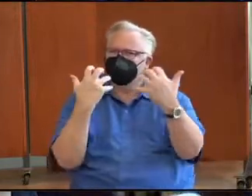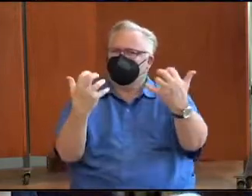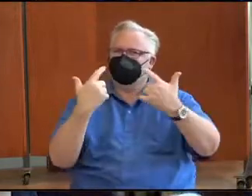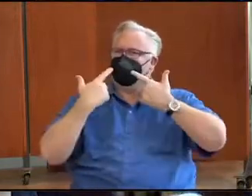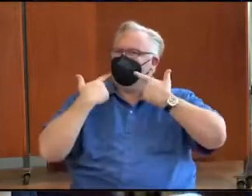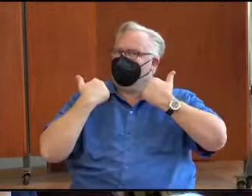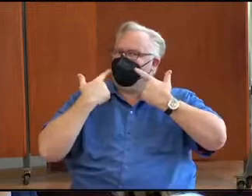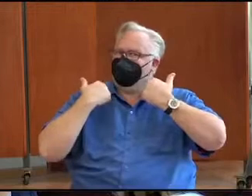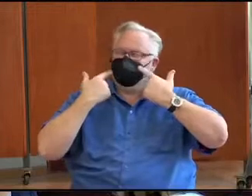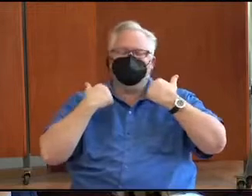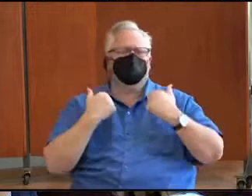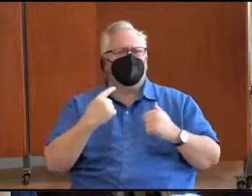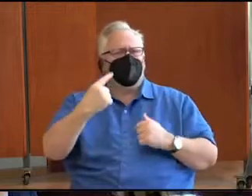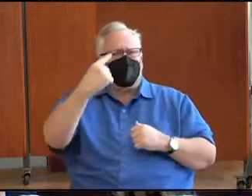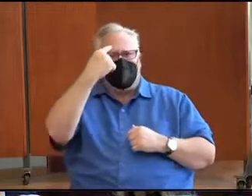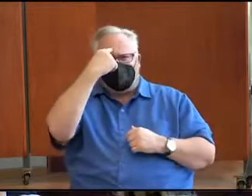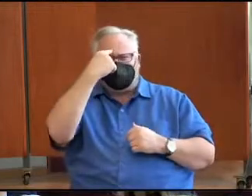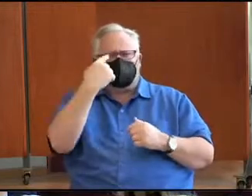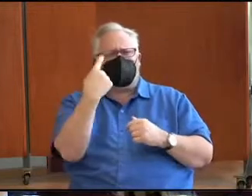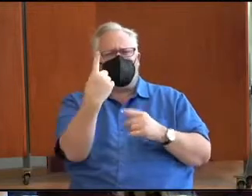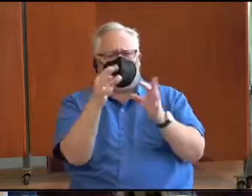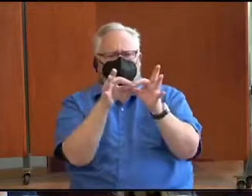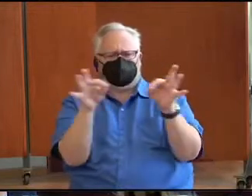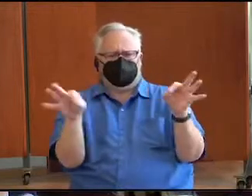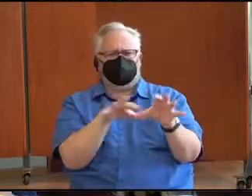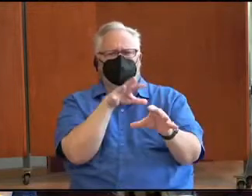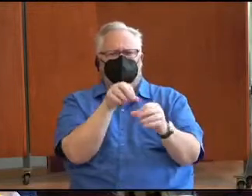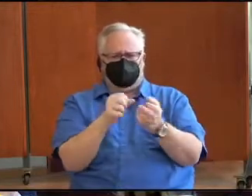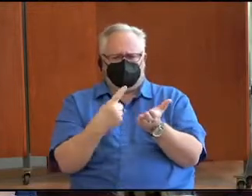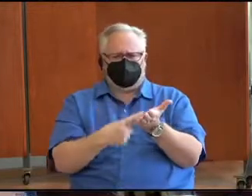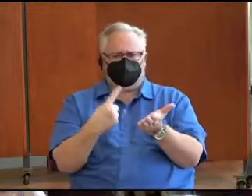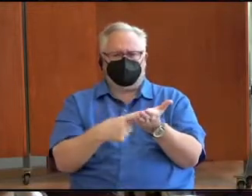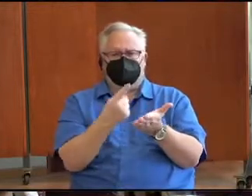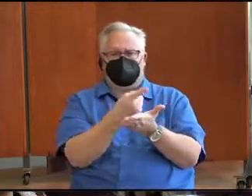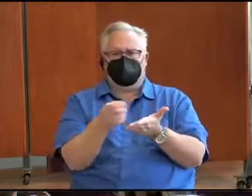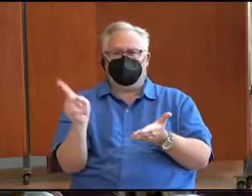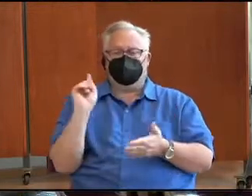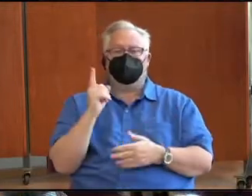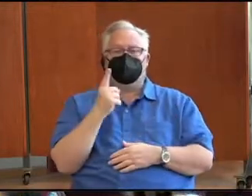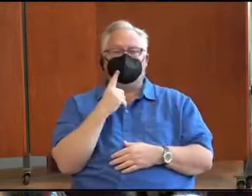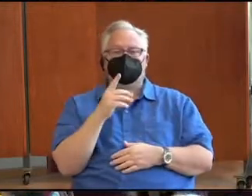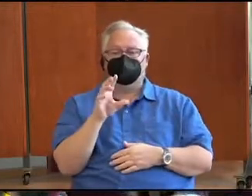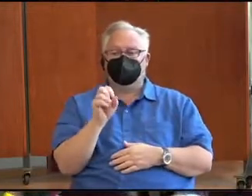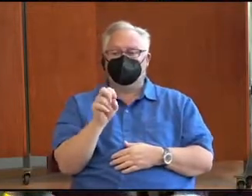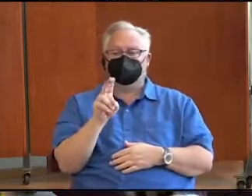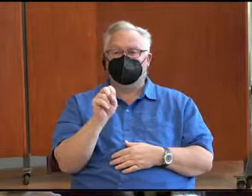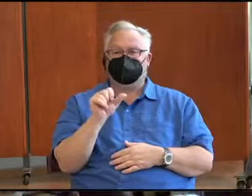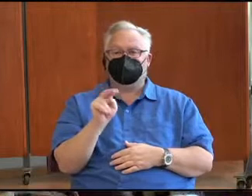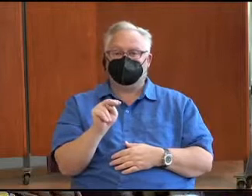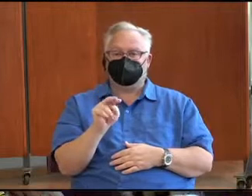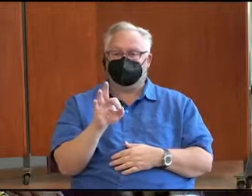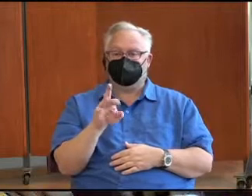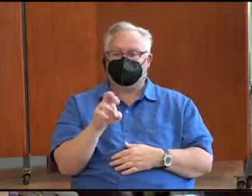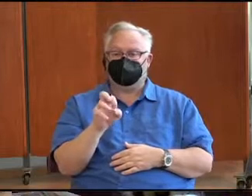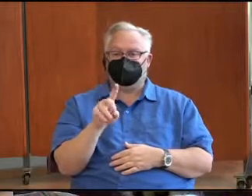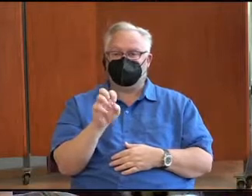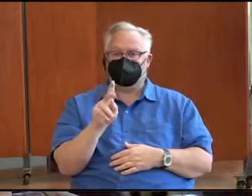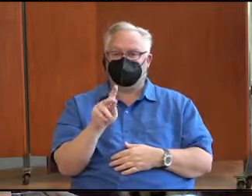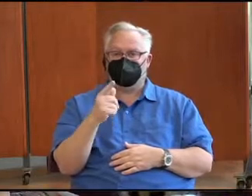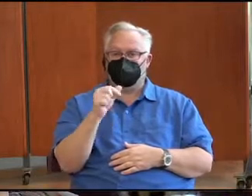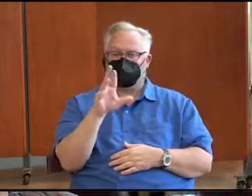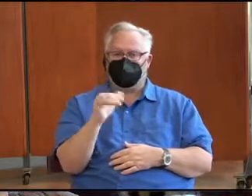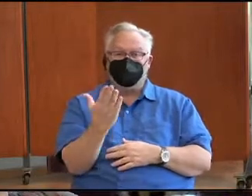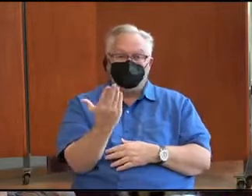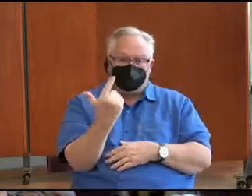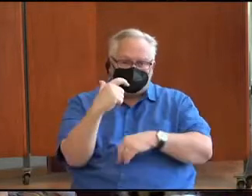There was, I think, a sentence in our discussion last week where I said Susan Fredrick-Gray about 15 times in the same sentence. So